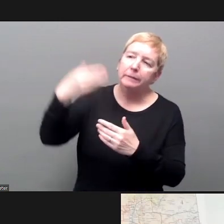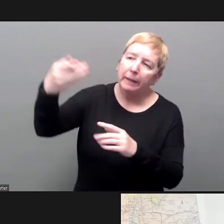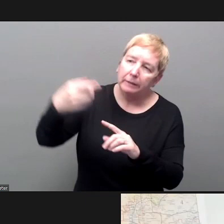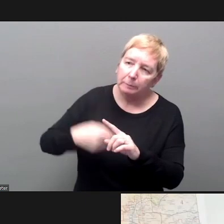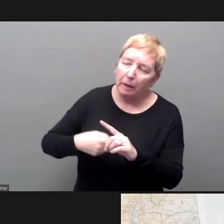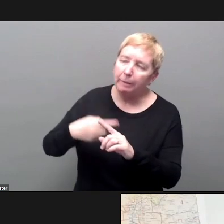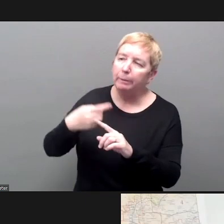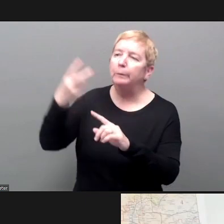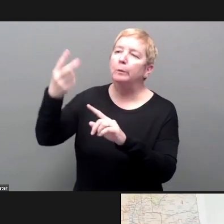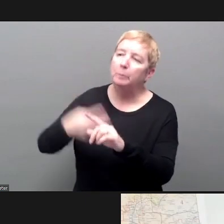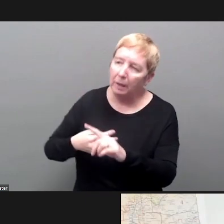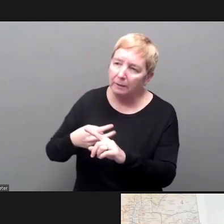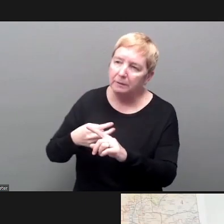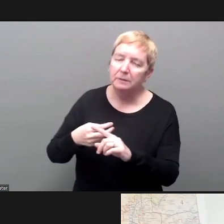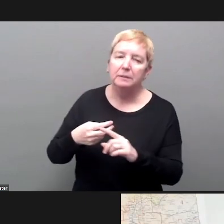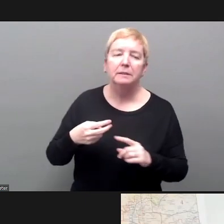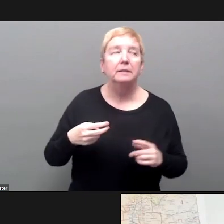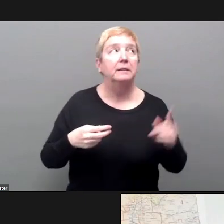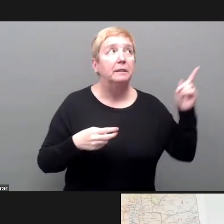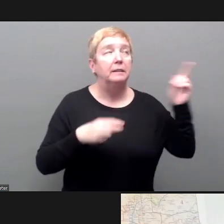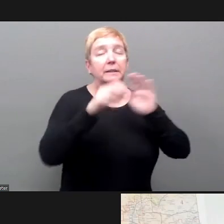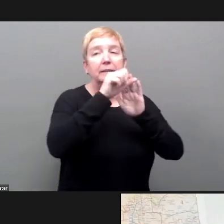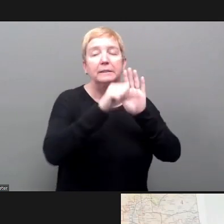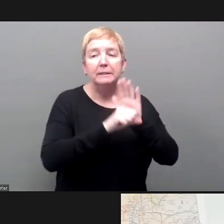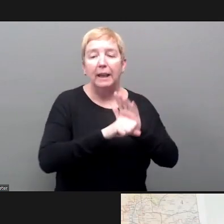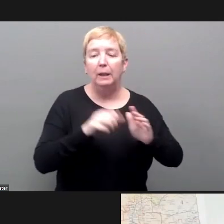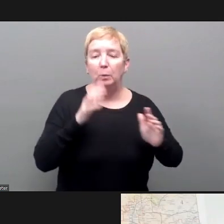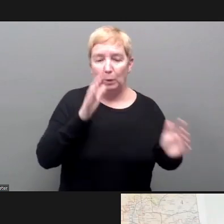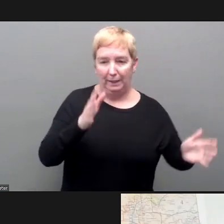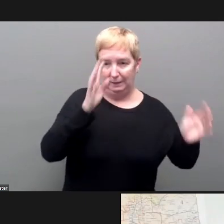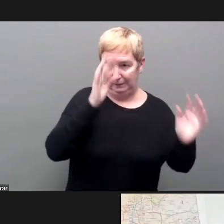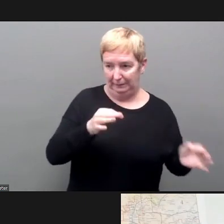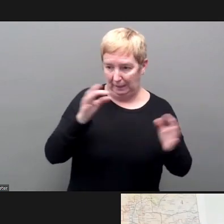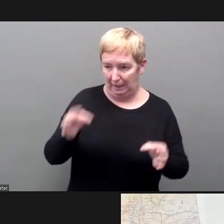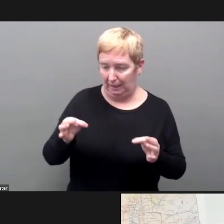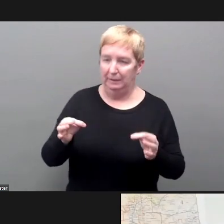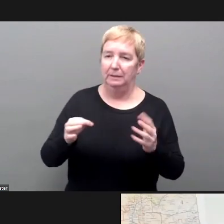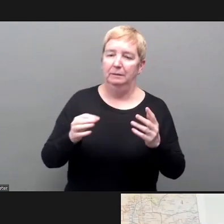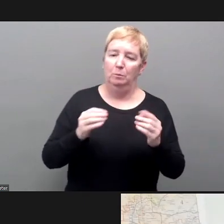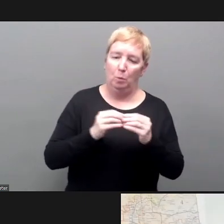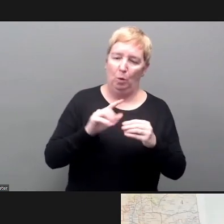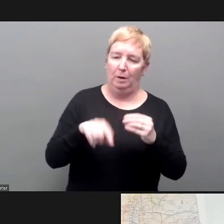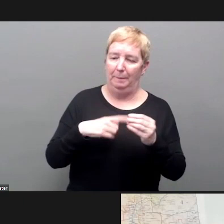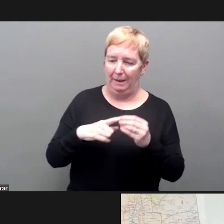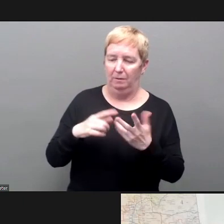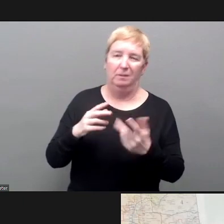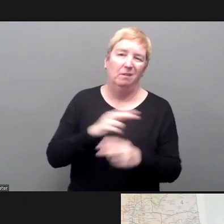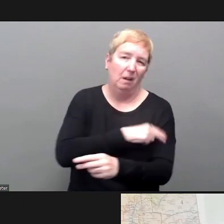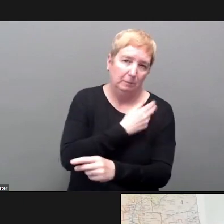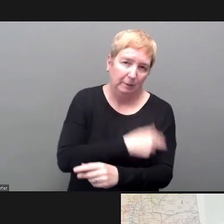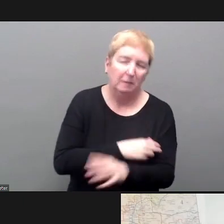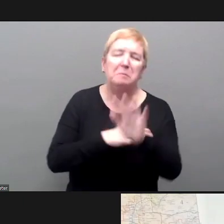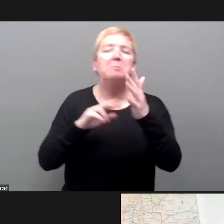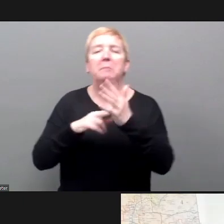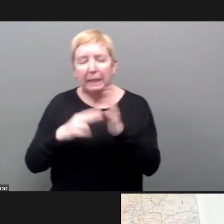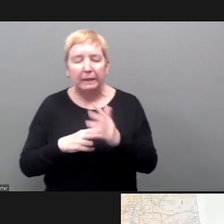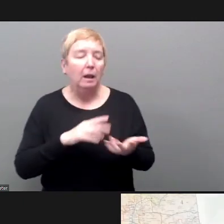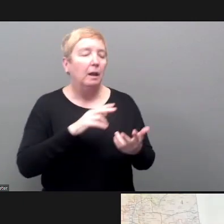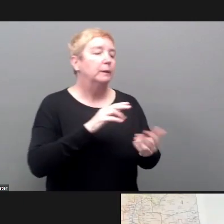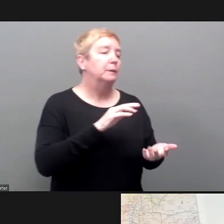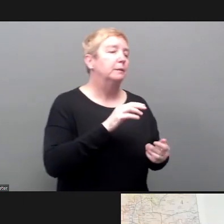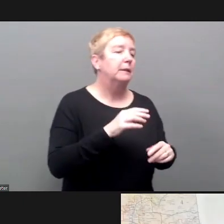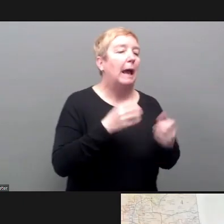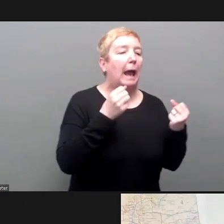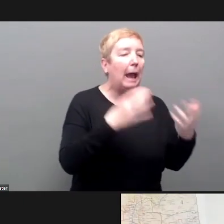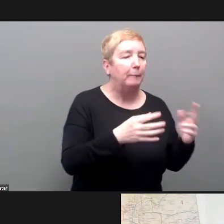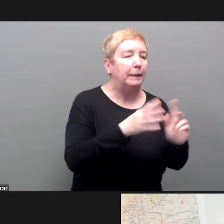state starts making those decisions based on hospitalizations instead of that overall case number. Notably, I know